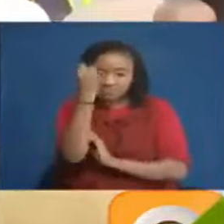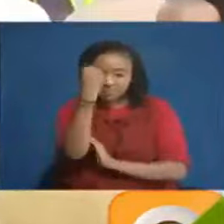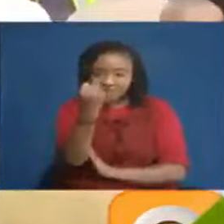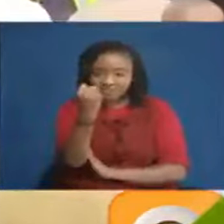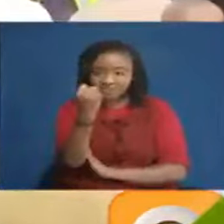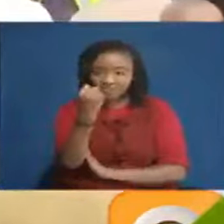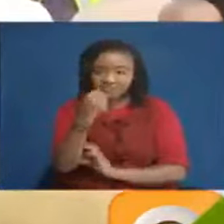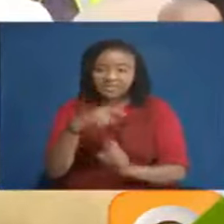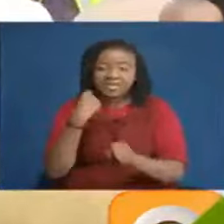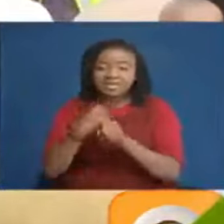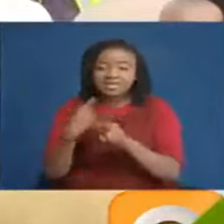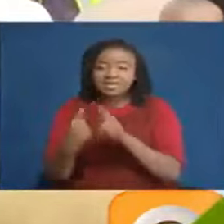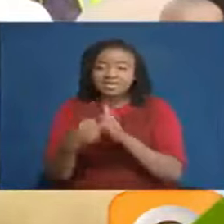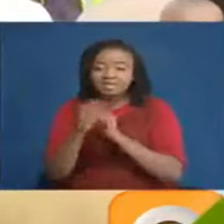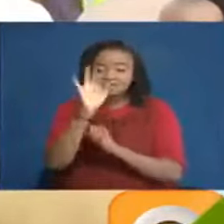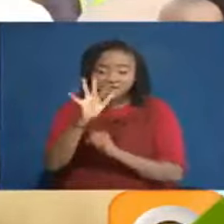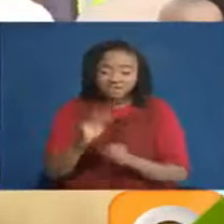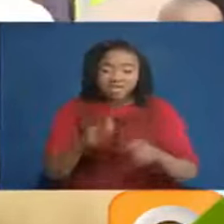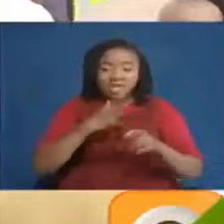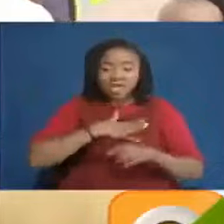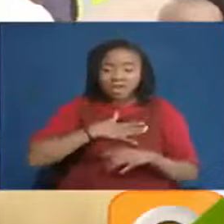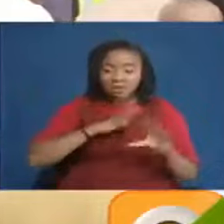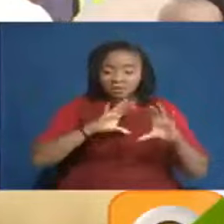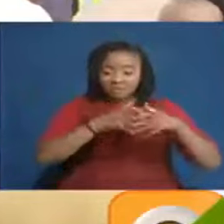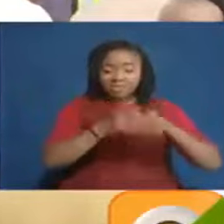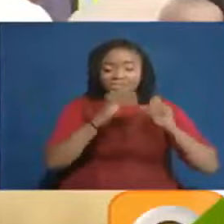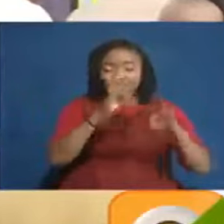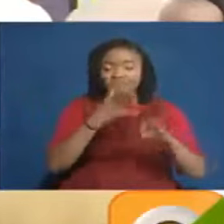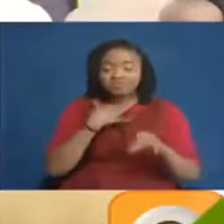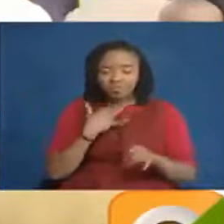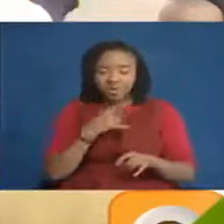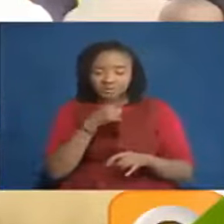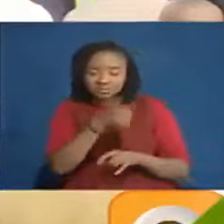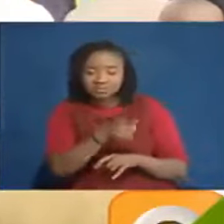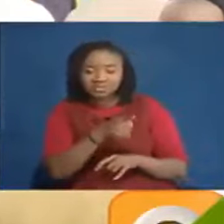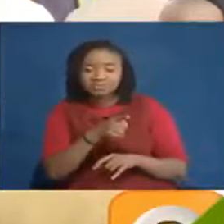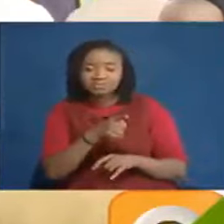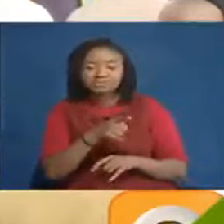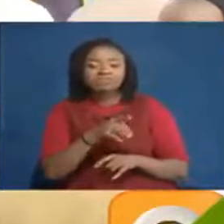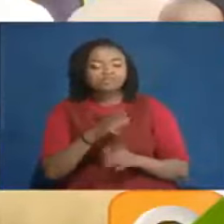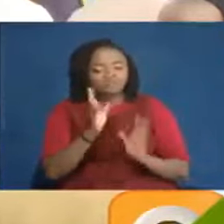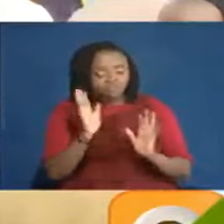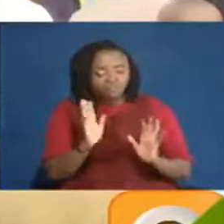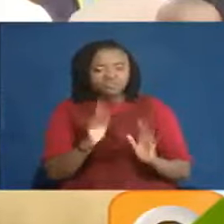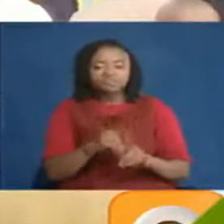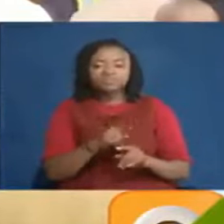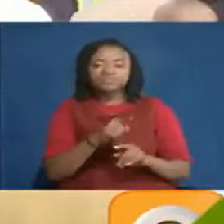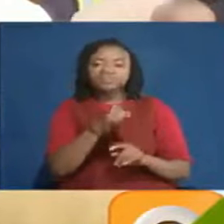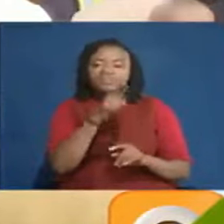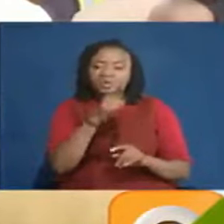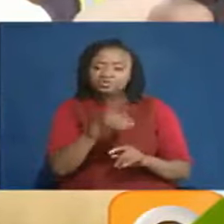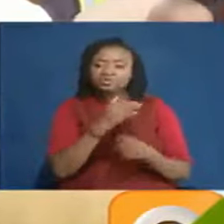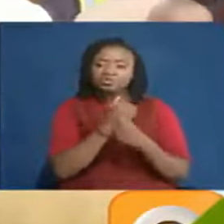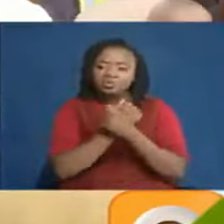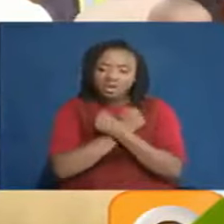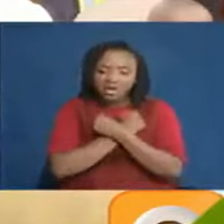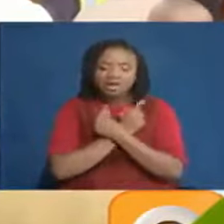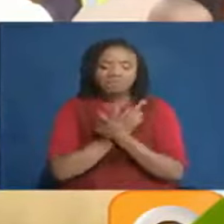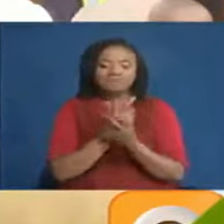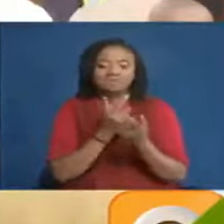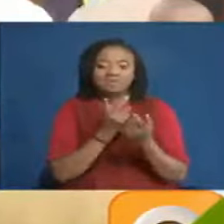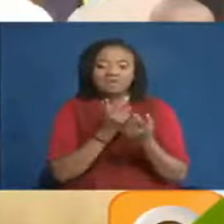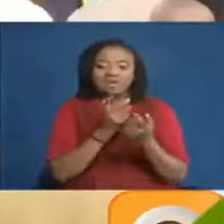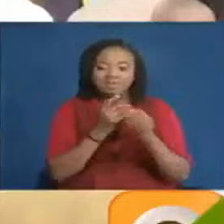Na hapa kikwetu wanasema ukitaka ng'ombe hapa ile kamba inaifunga uta. Kama